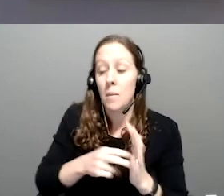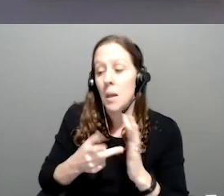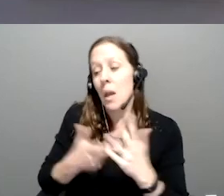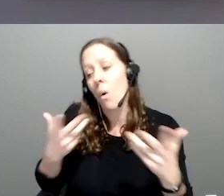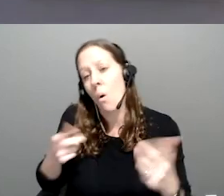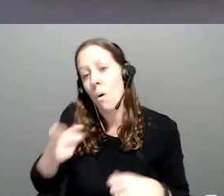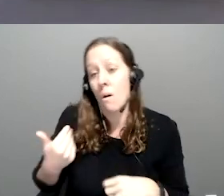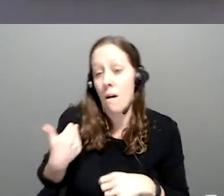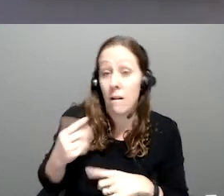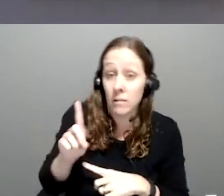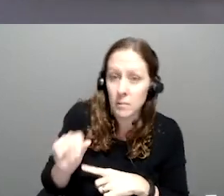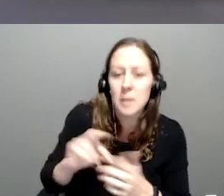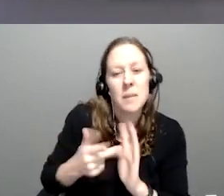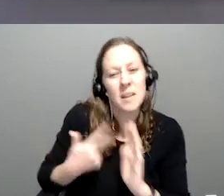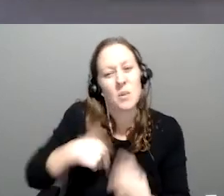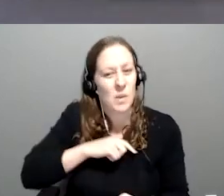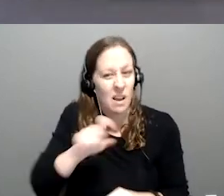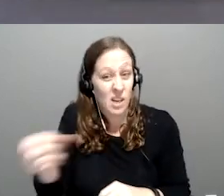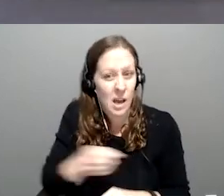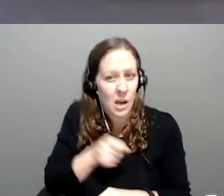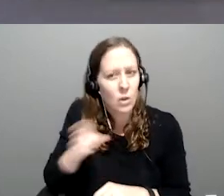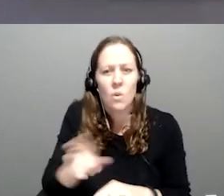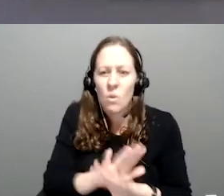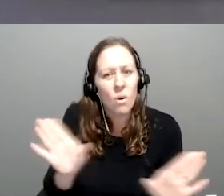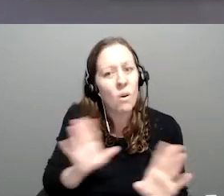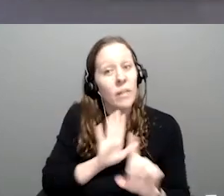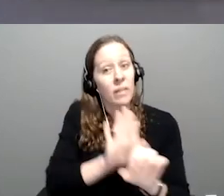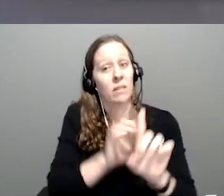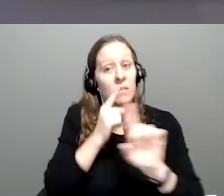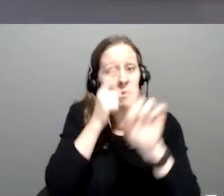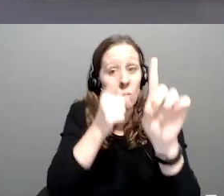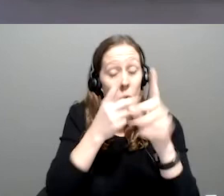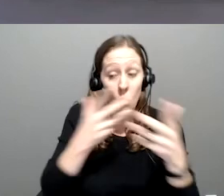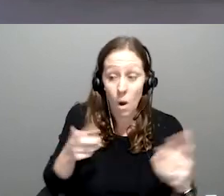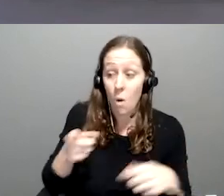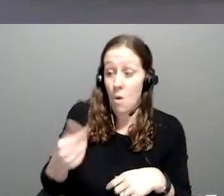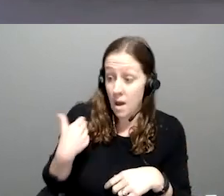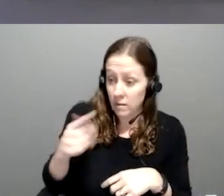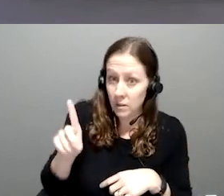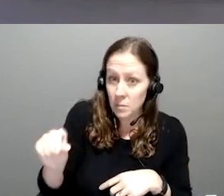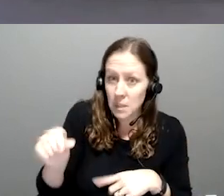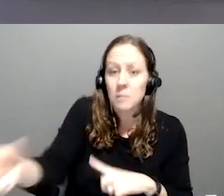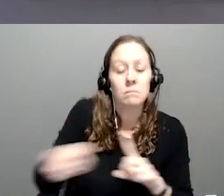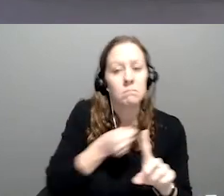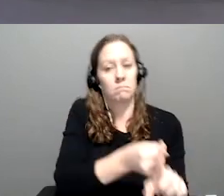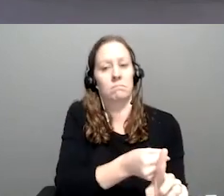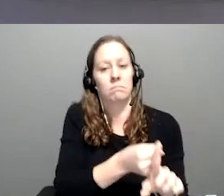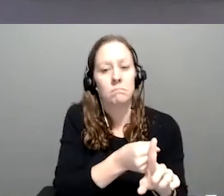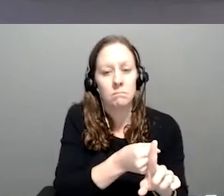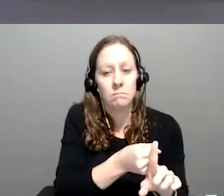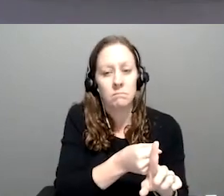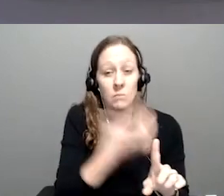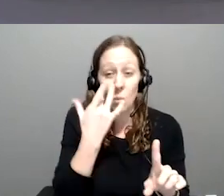but actually to bring that perspective into those roles because of how important they are. So I know